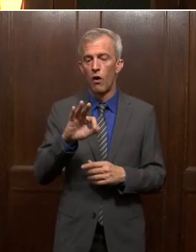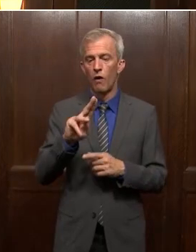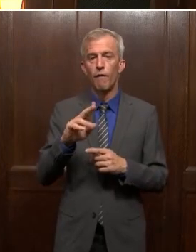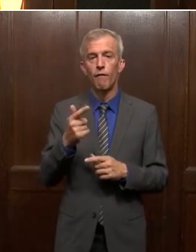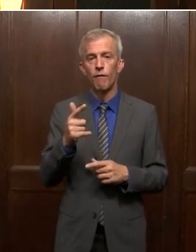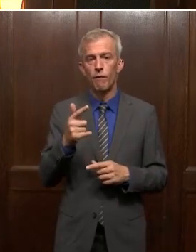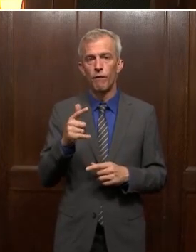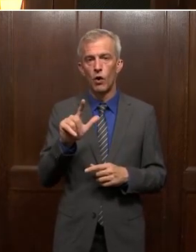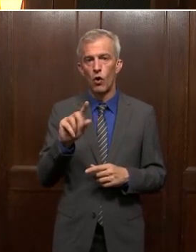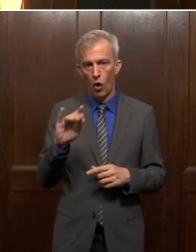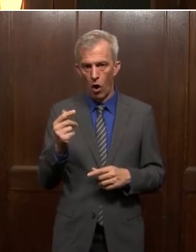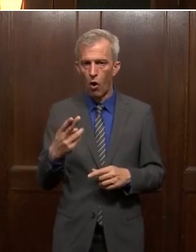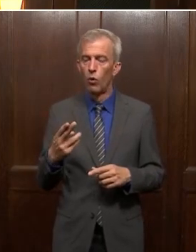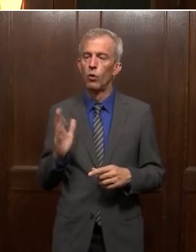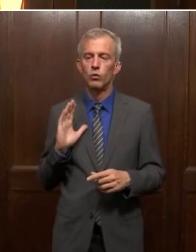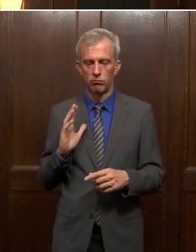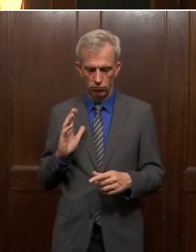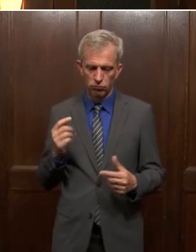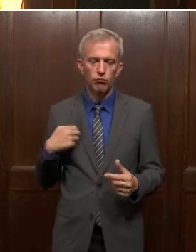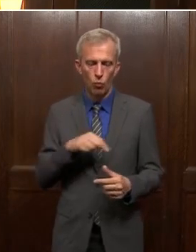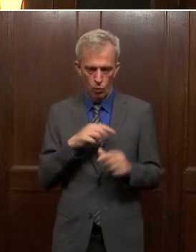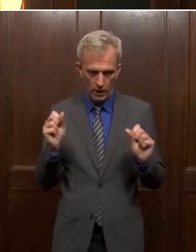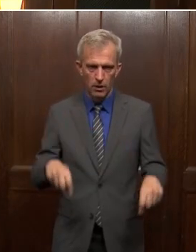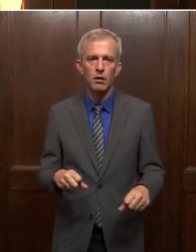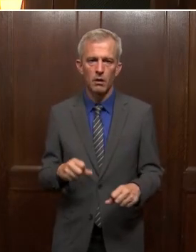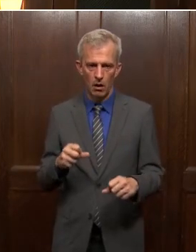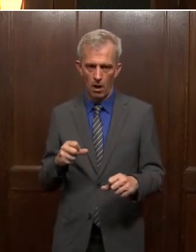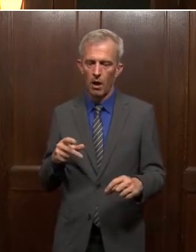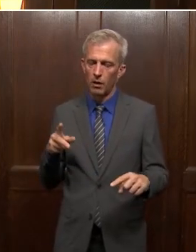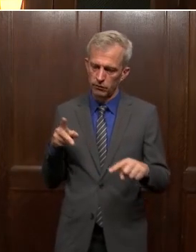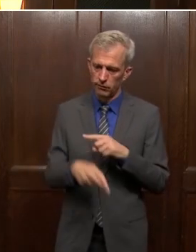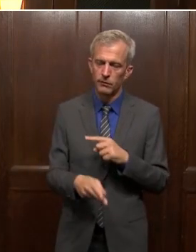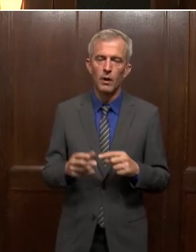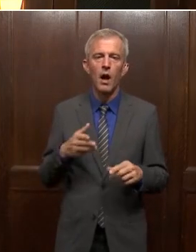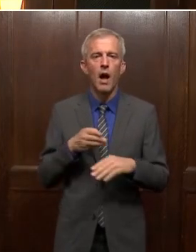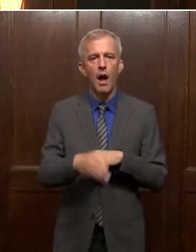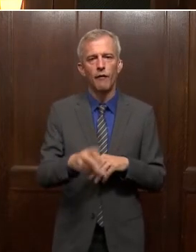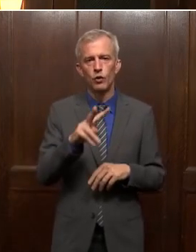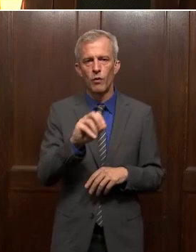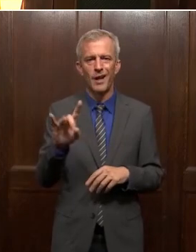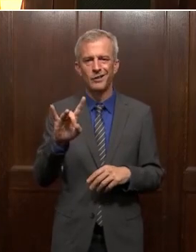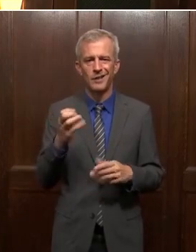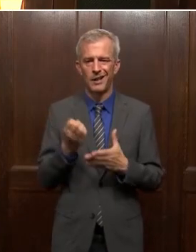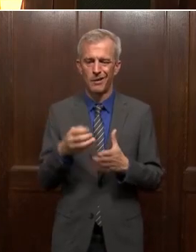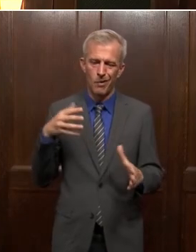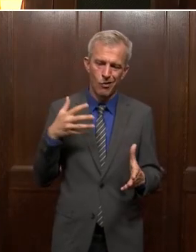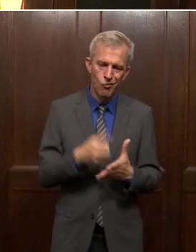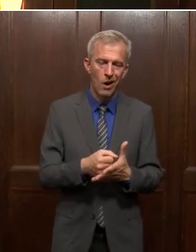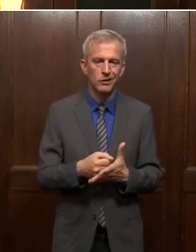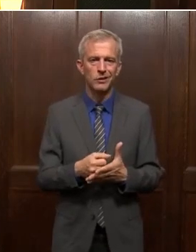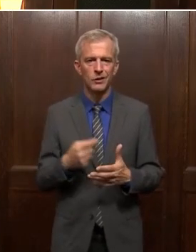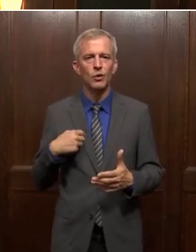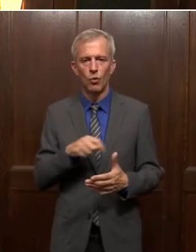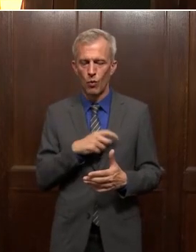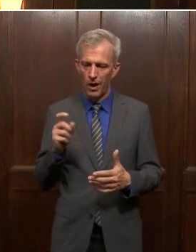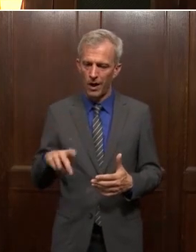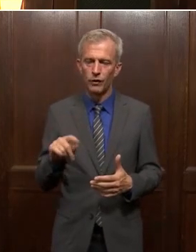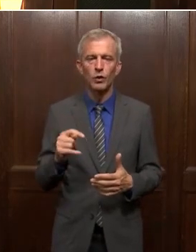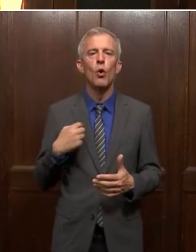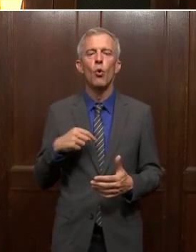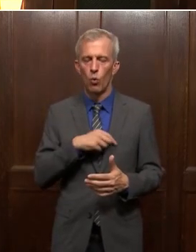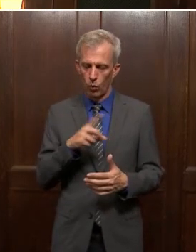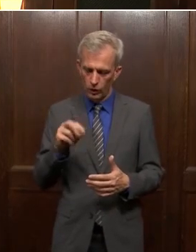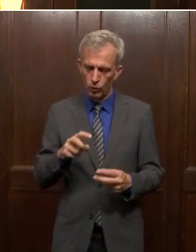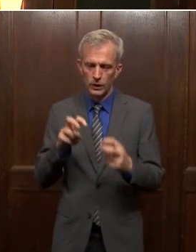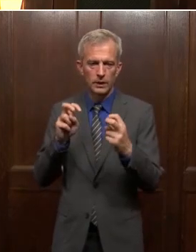in 2009 after the 2008 crash. That was something we need to do. We do need to sit down and speak with our labor